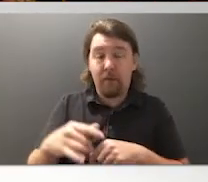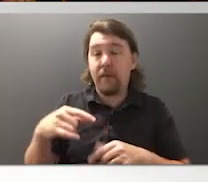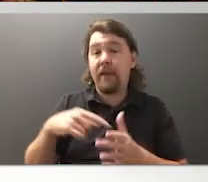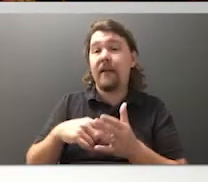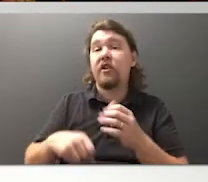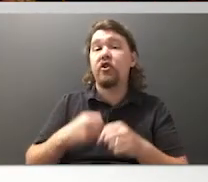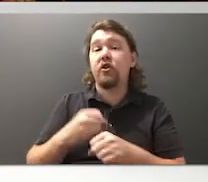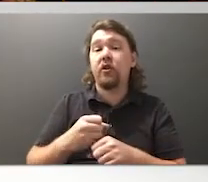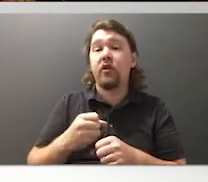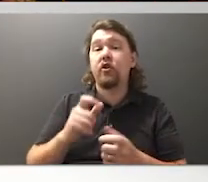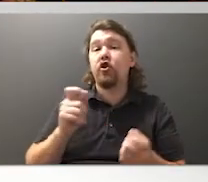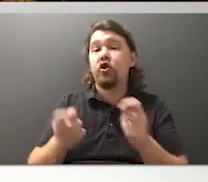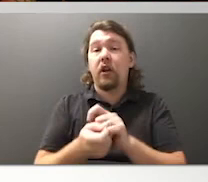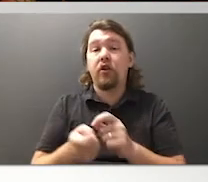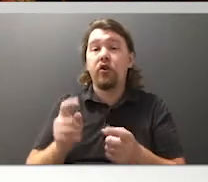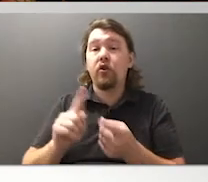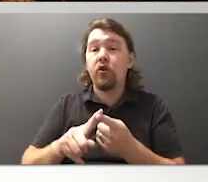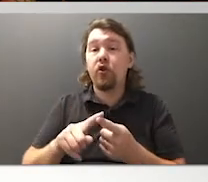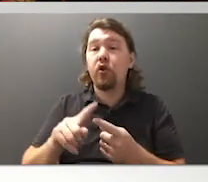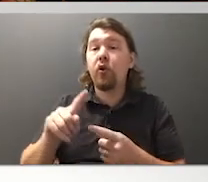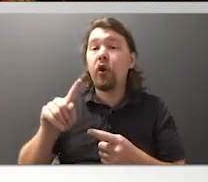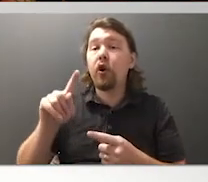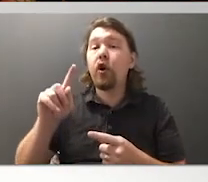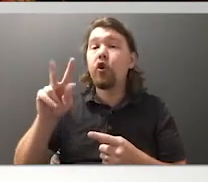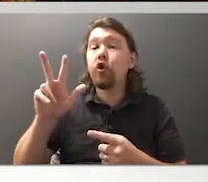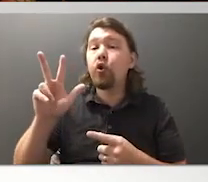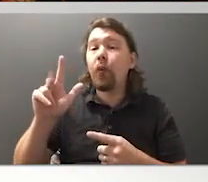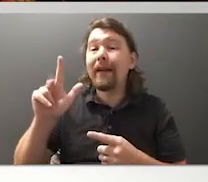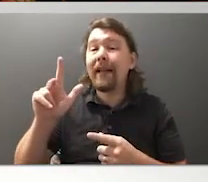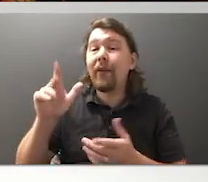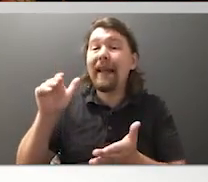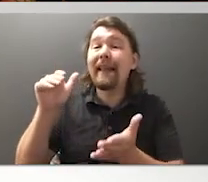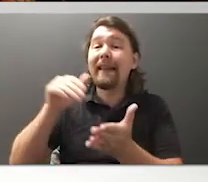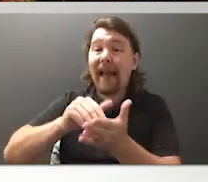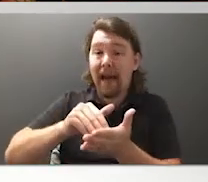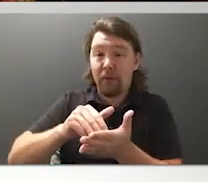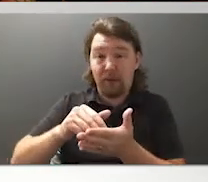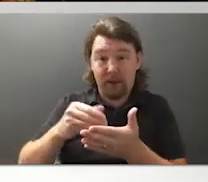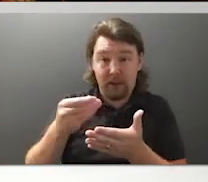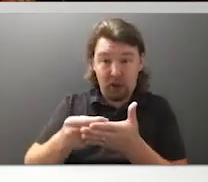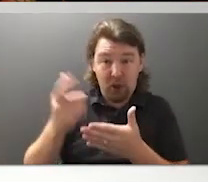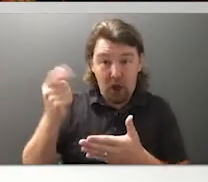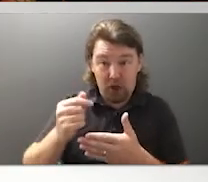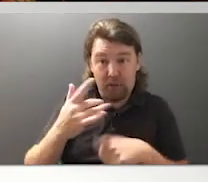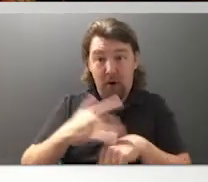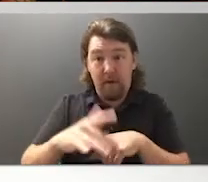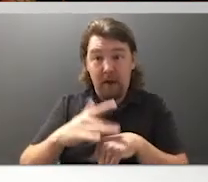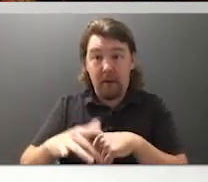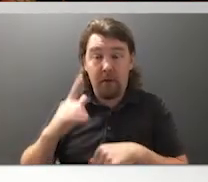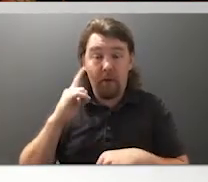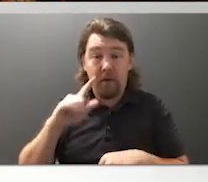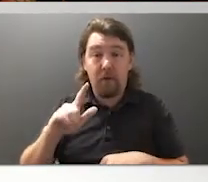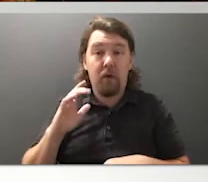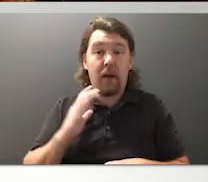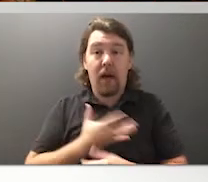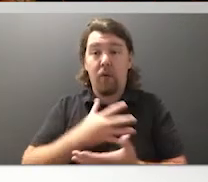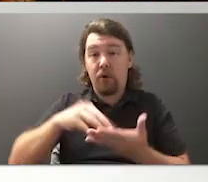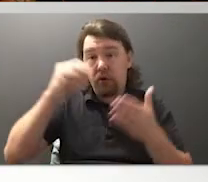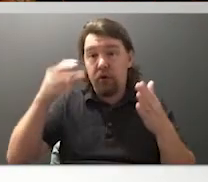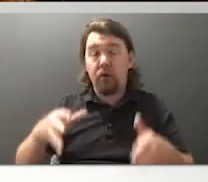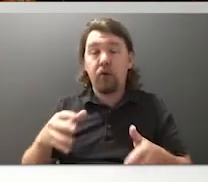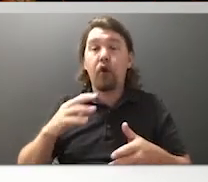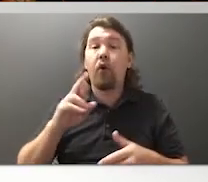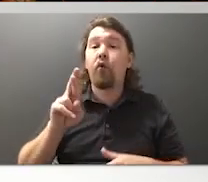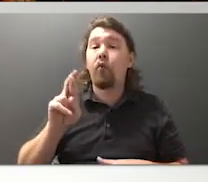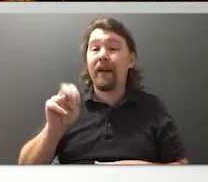20,000 scholarships are available to our children in Florida. Renewals always have the priority.